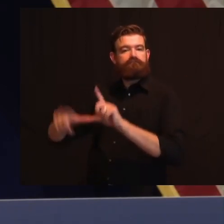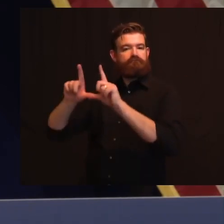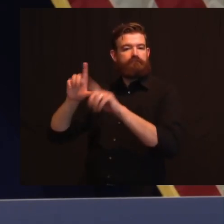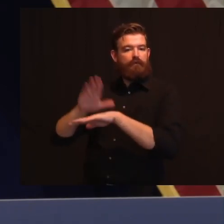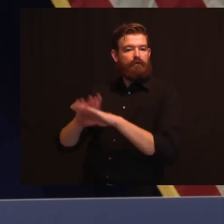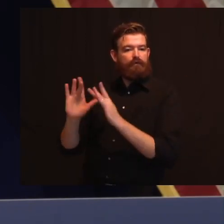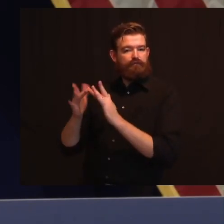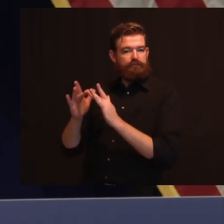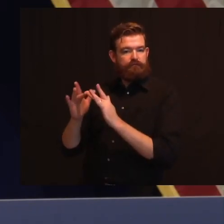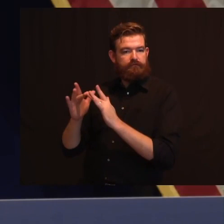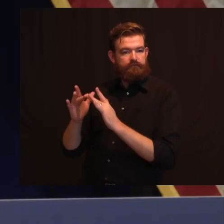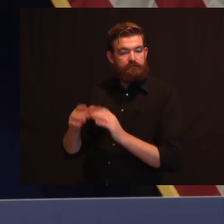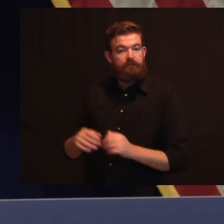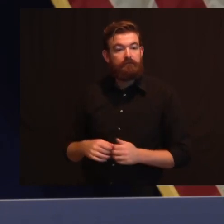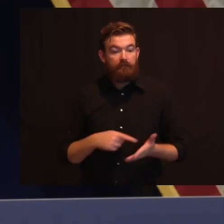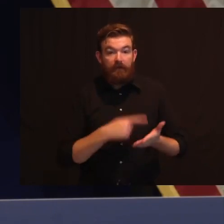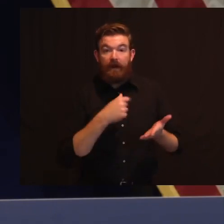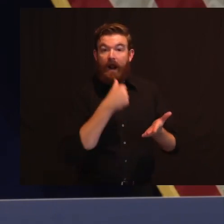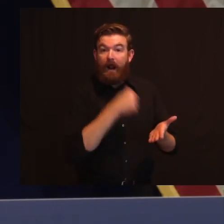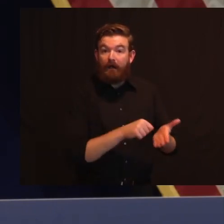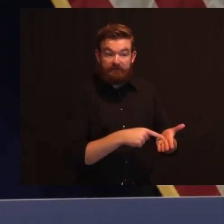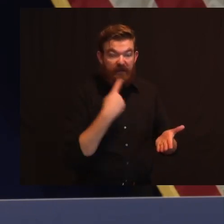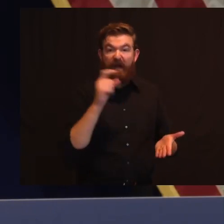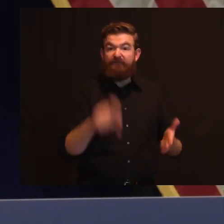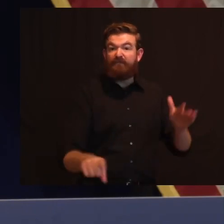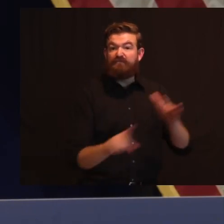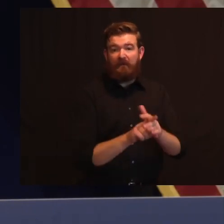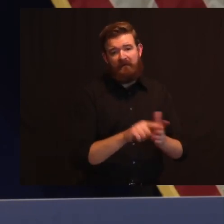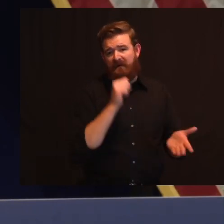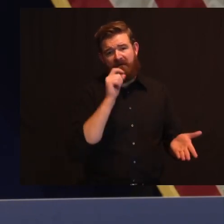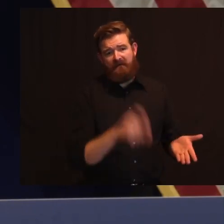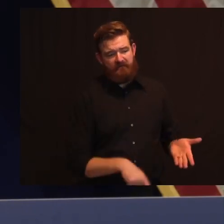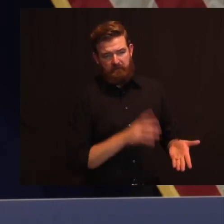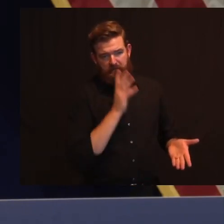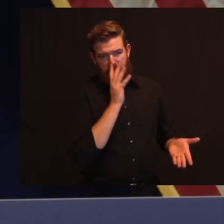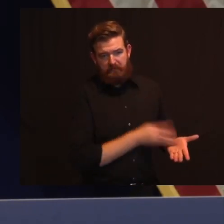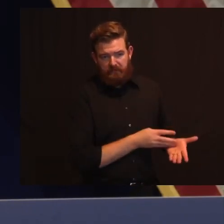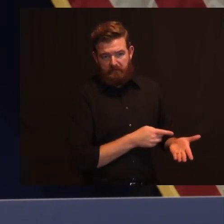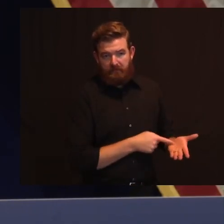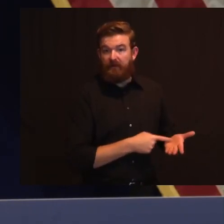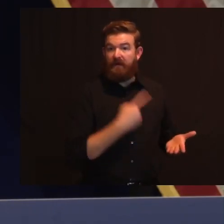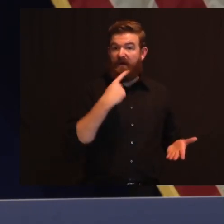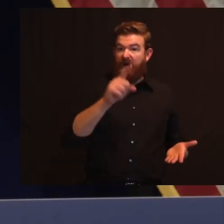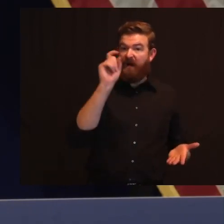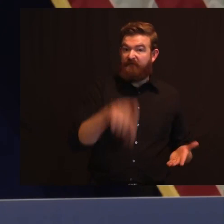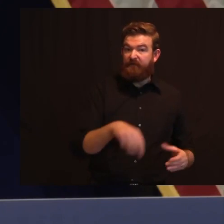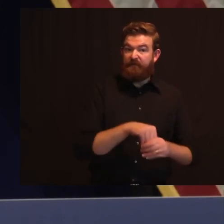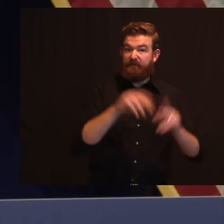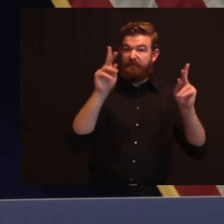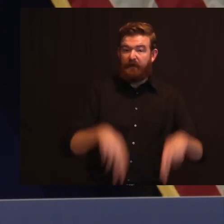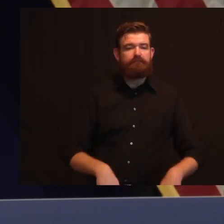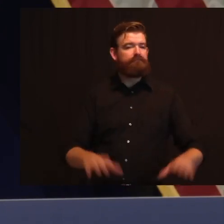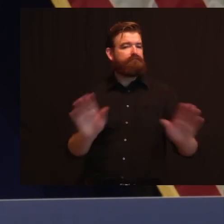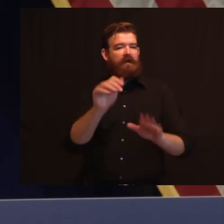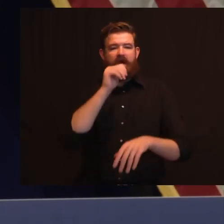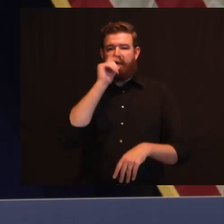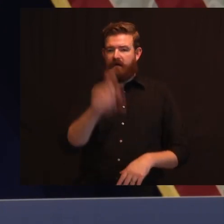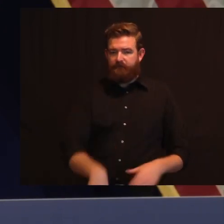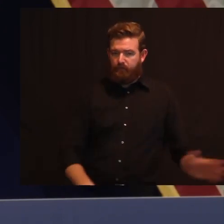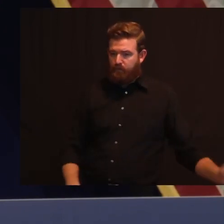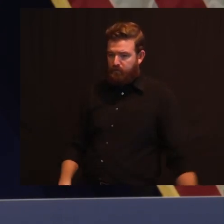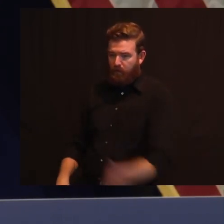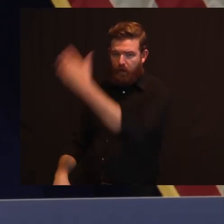your license or ID online and got that message that you need to come in person, that's no longer required. Go to